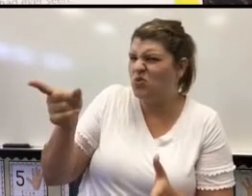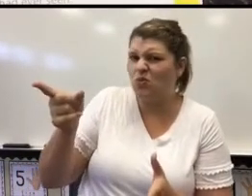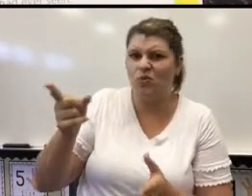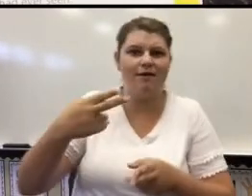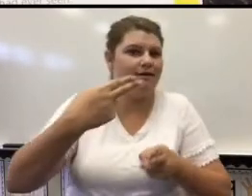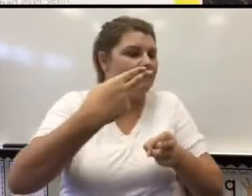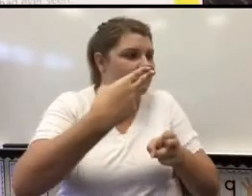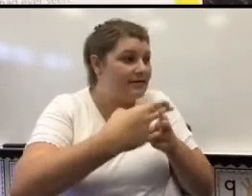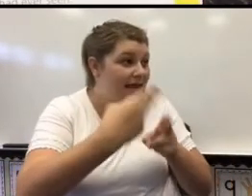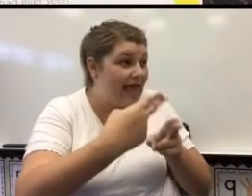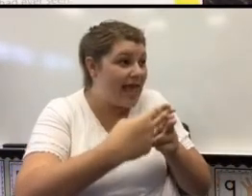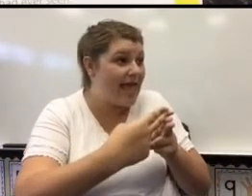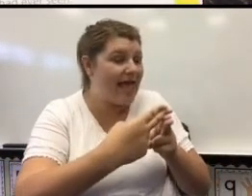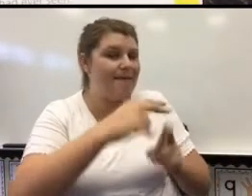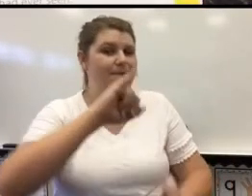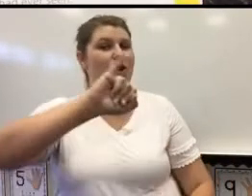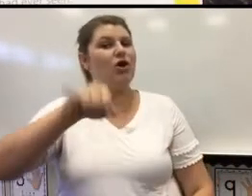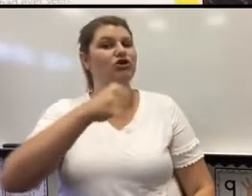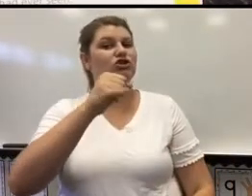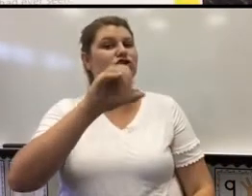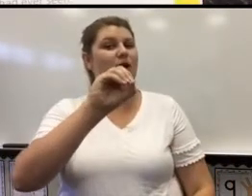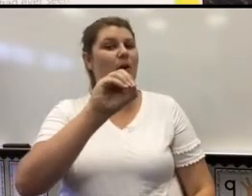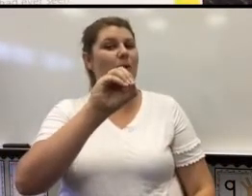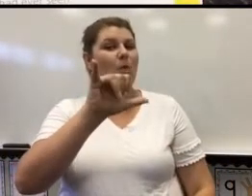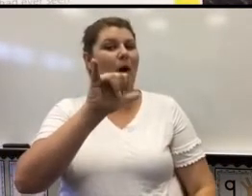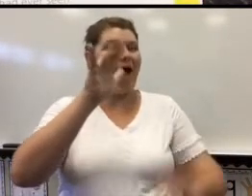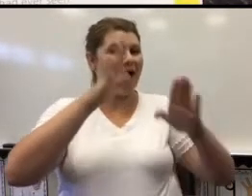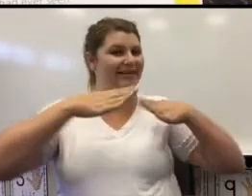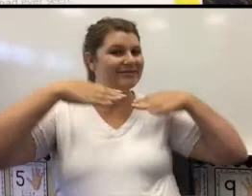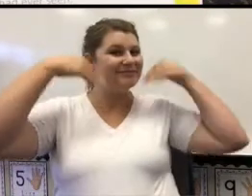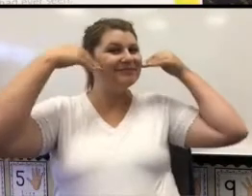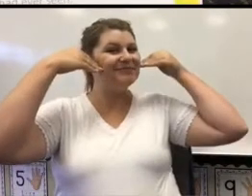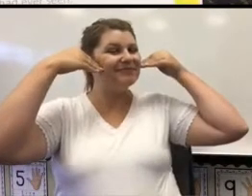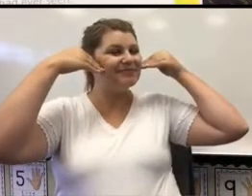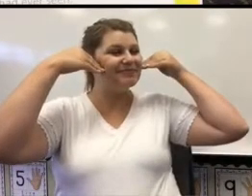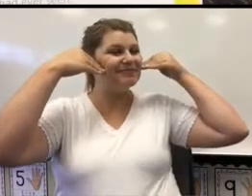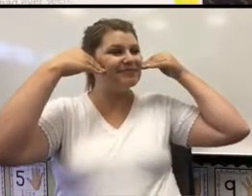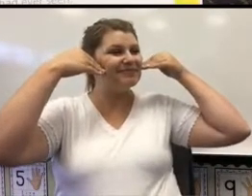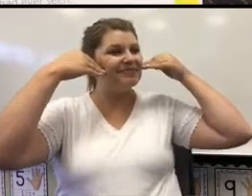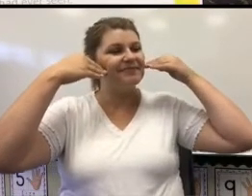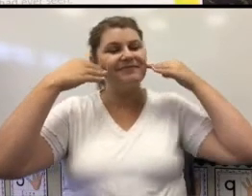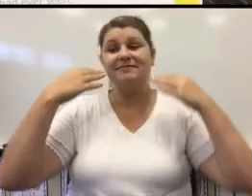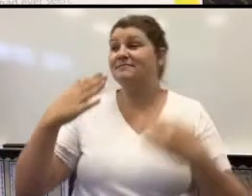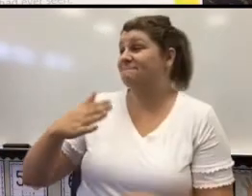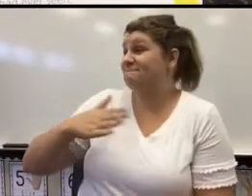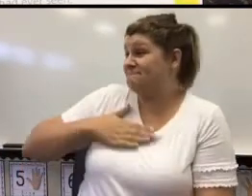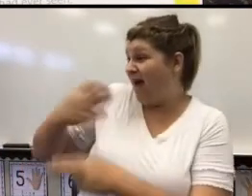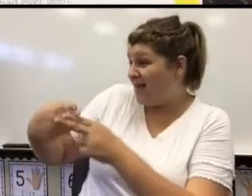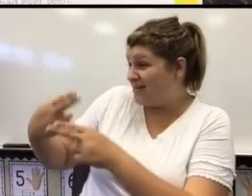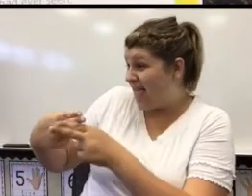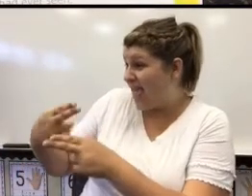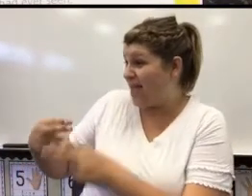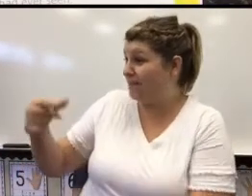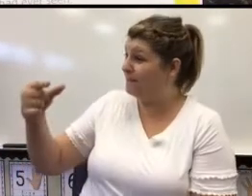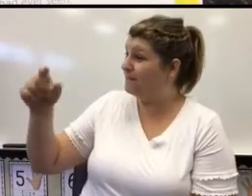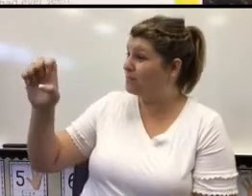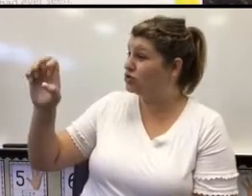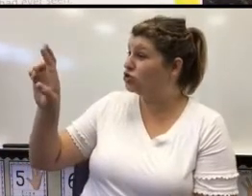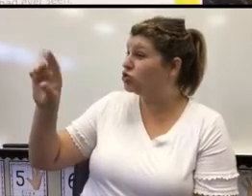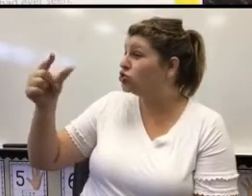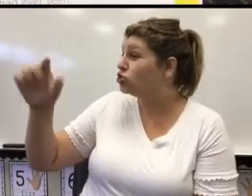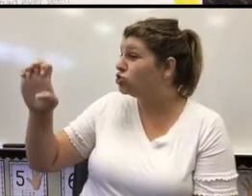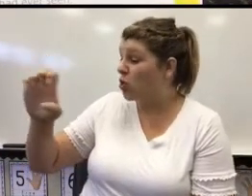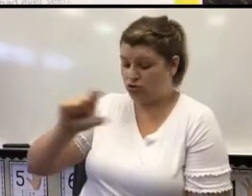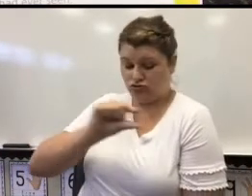never seen her before. She said her name was Joy, and she had the biggest smile he had ever